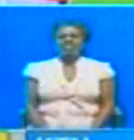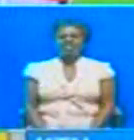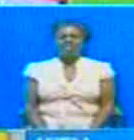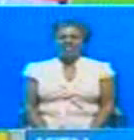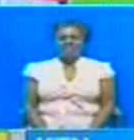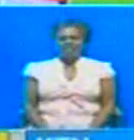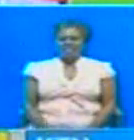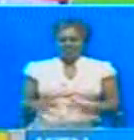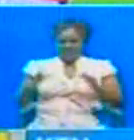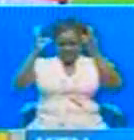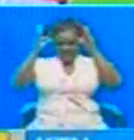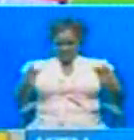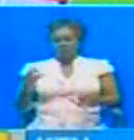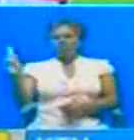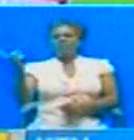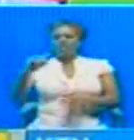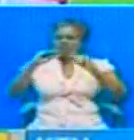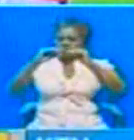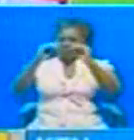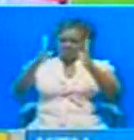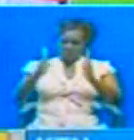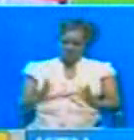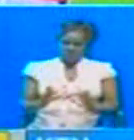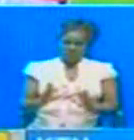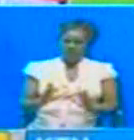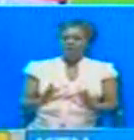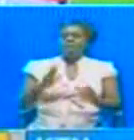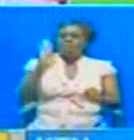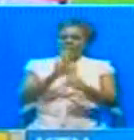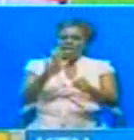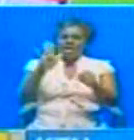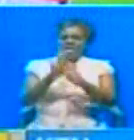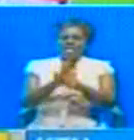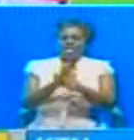Atua ya waziri wa elimu, Jacob Kaimenyi, imewacha wengi